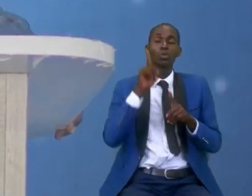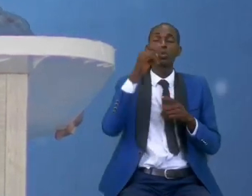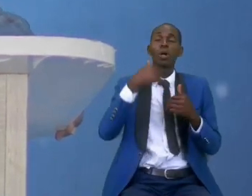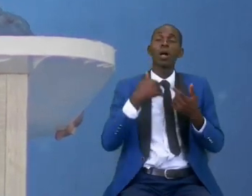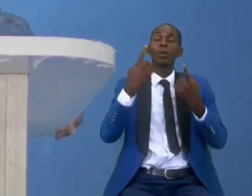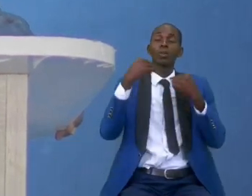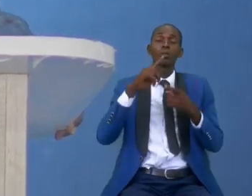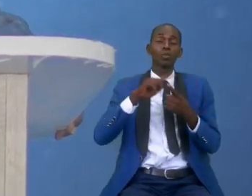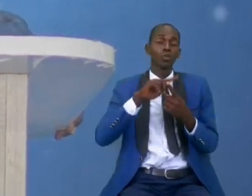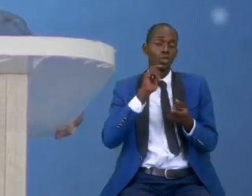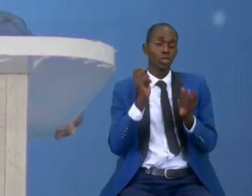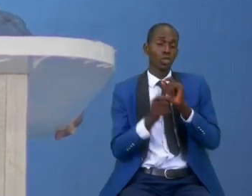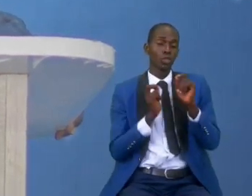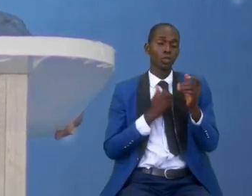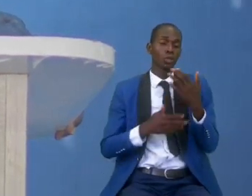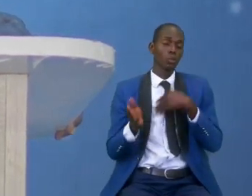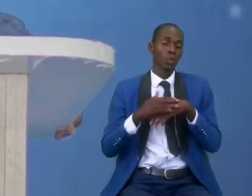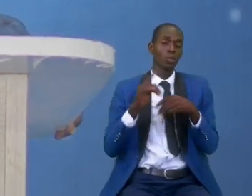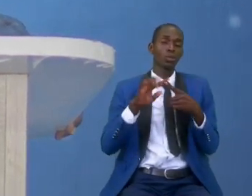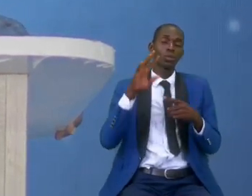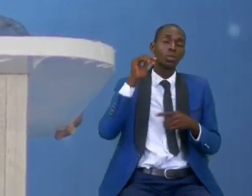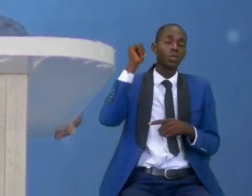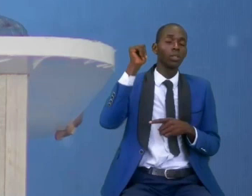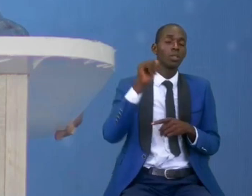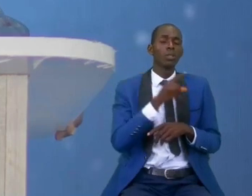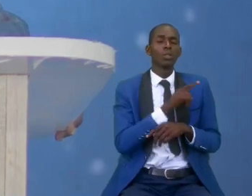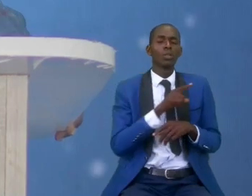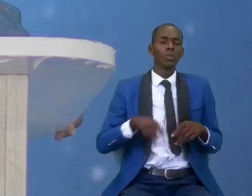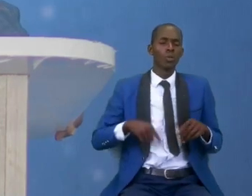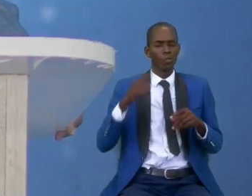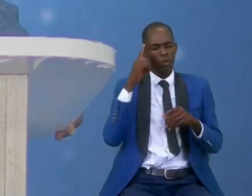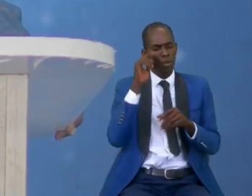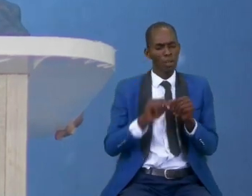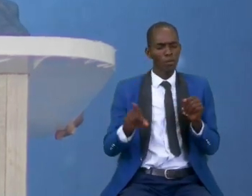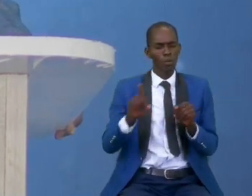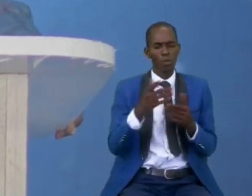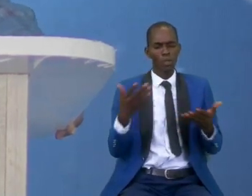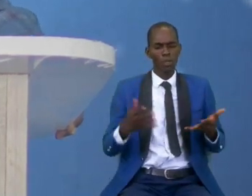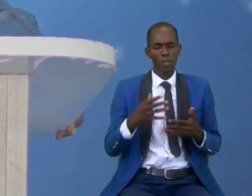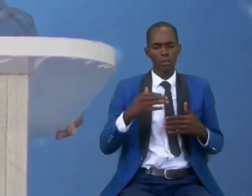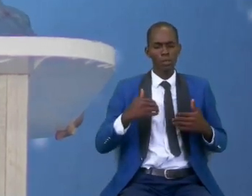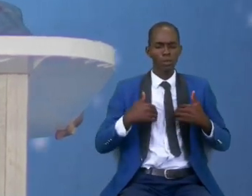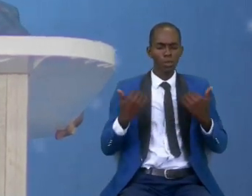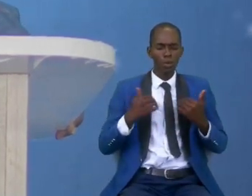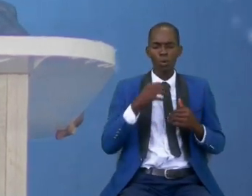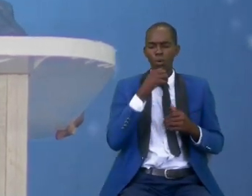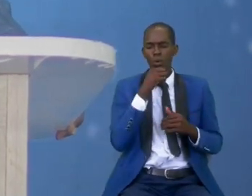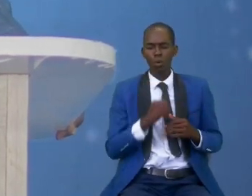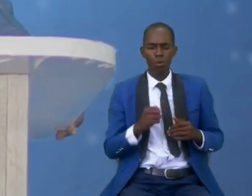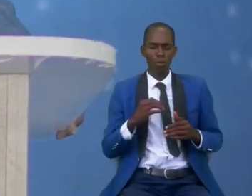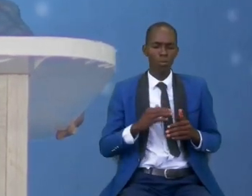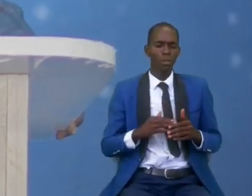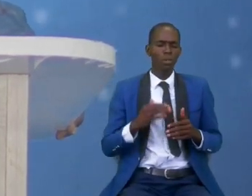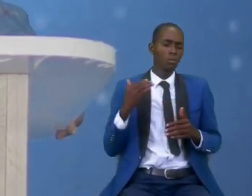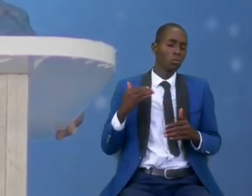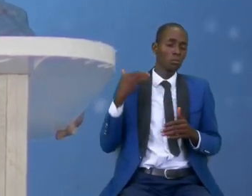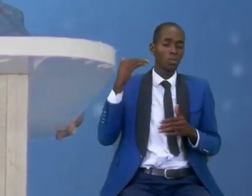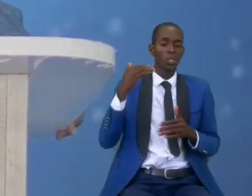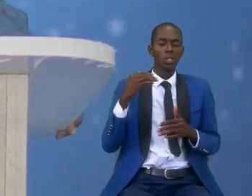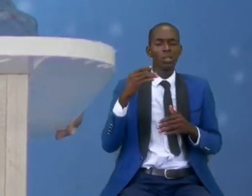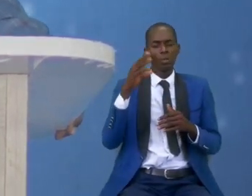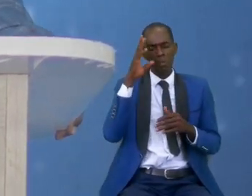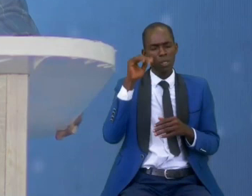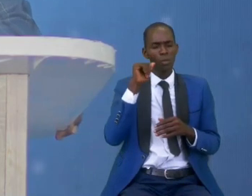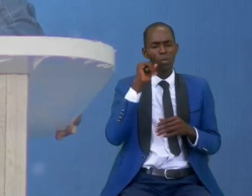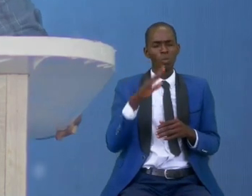I'm asking that your transforming power and spirit and savior, redeemer, will work on